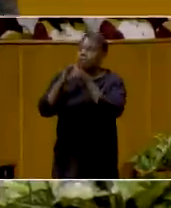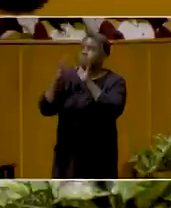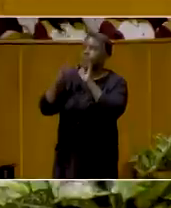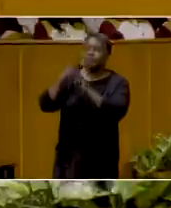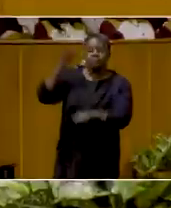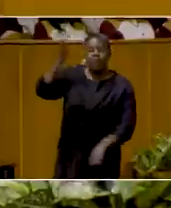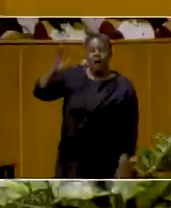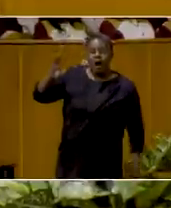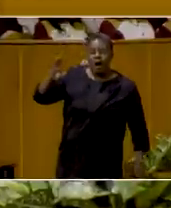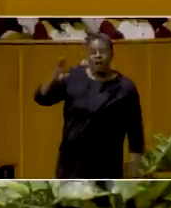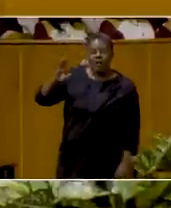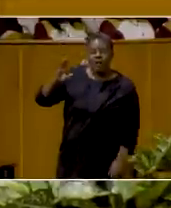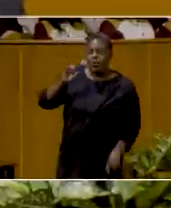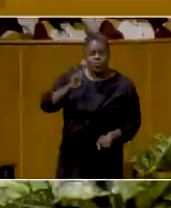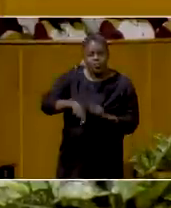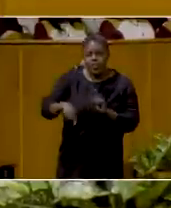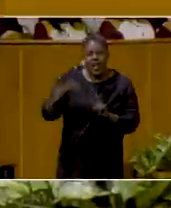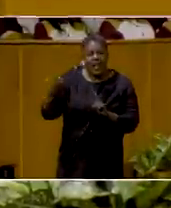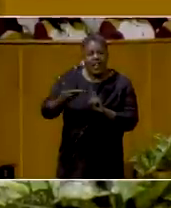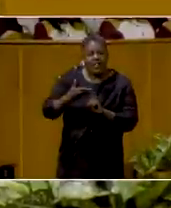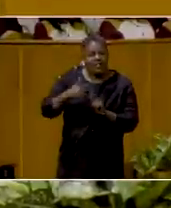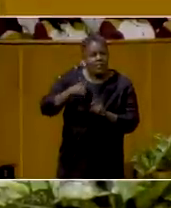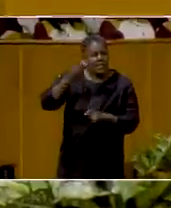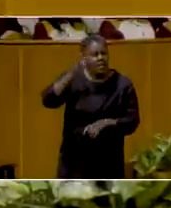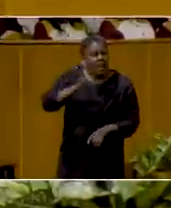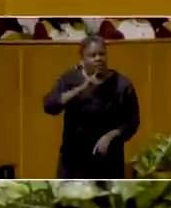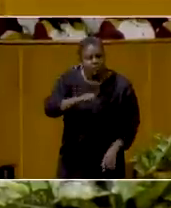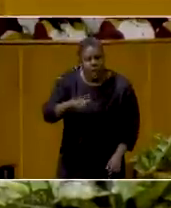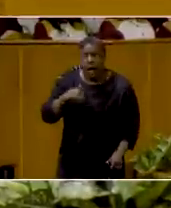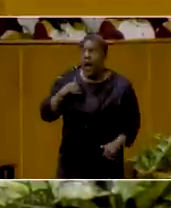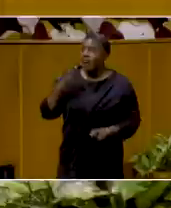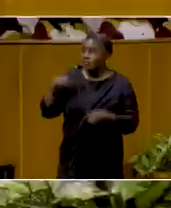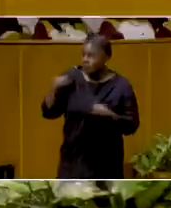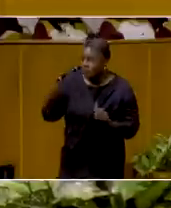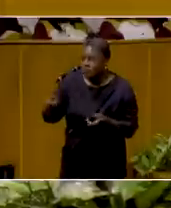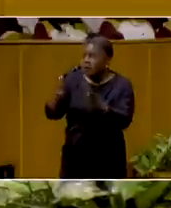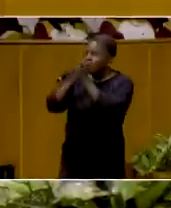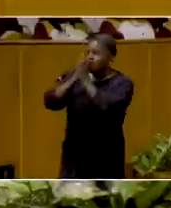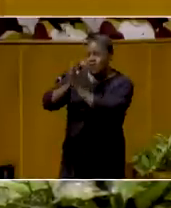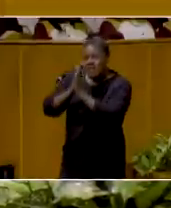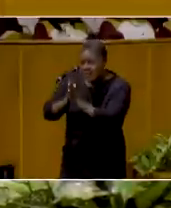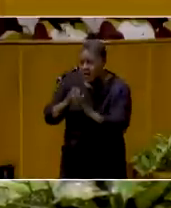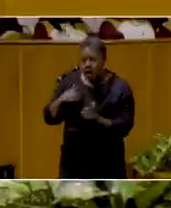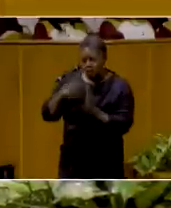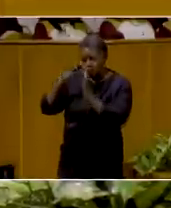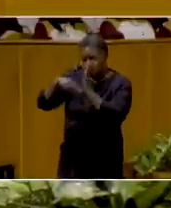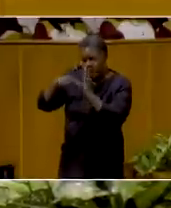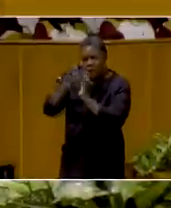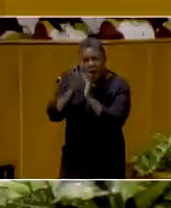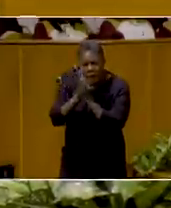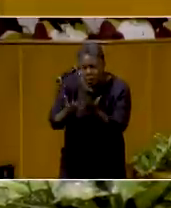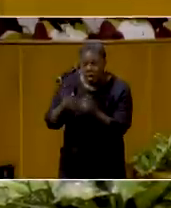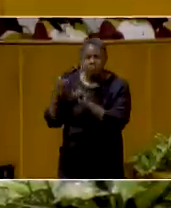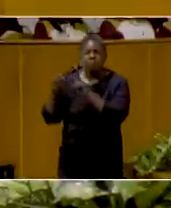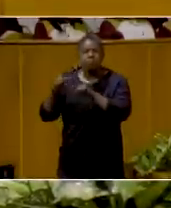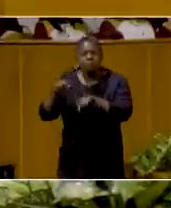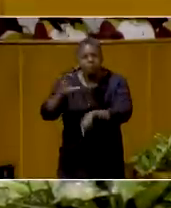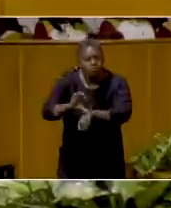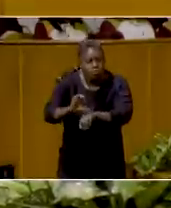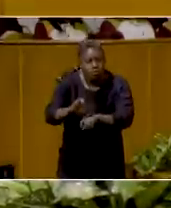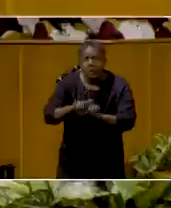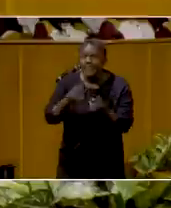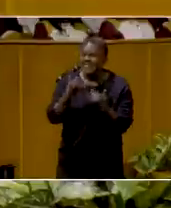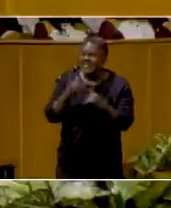You can't convince me a God is real. I've been praying. I've been reading Bible. I go to church and it